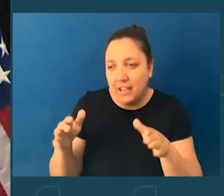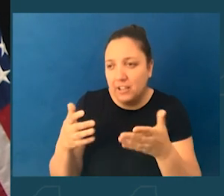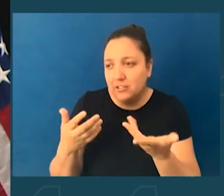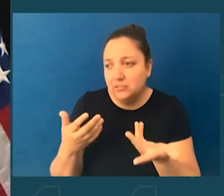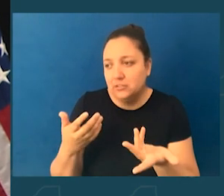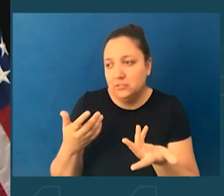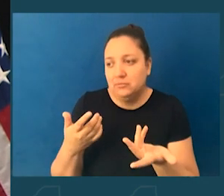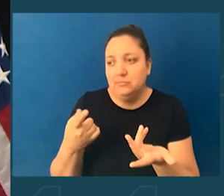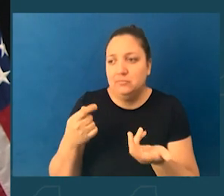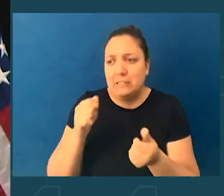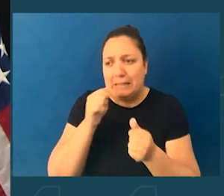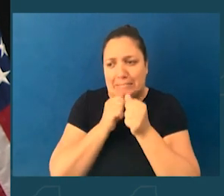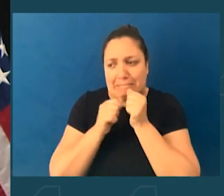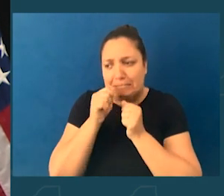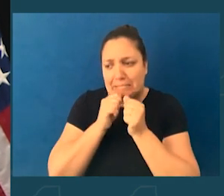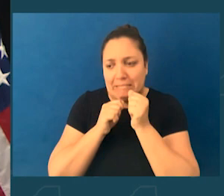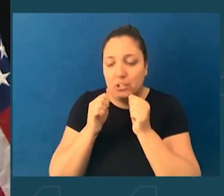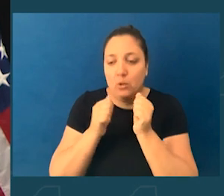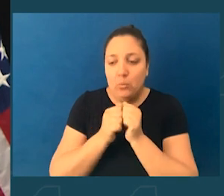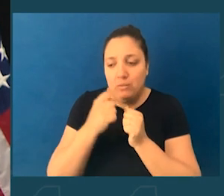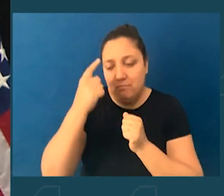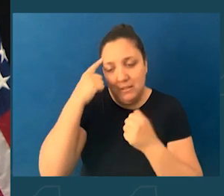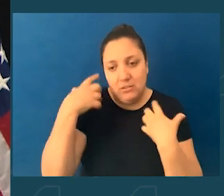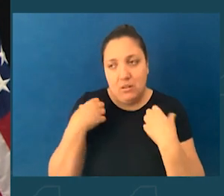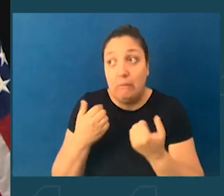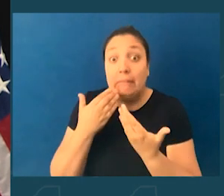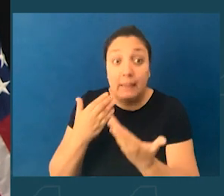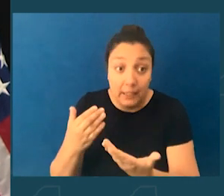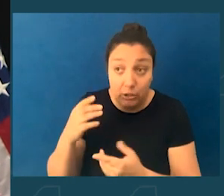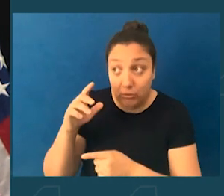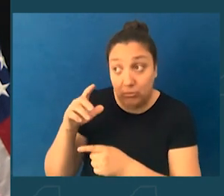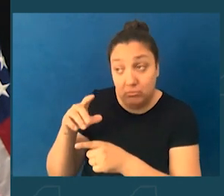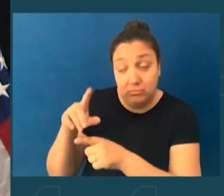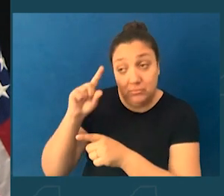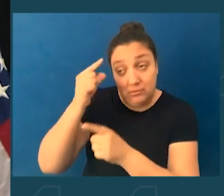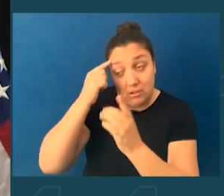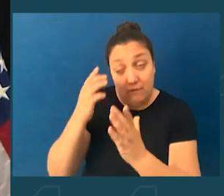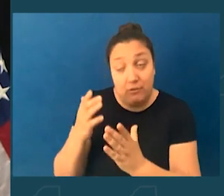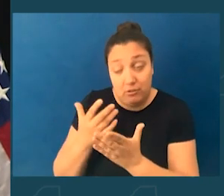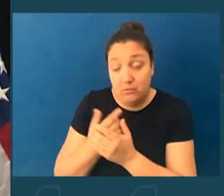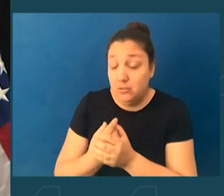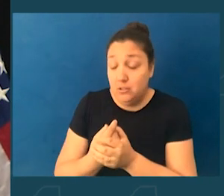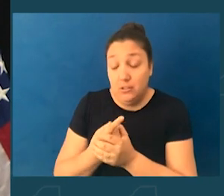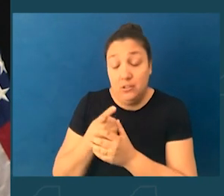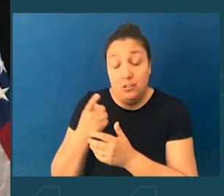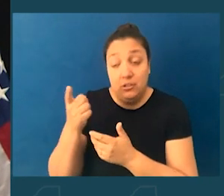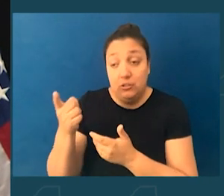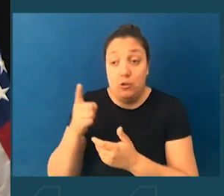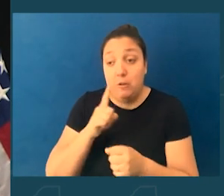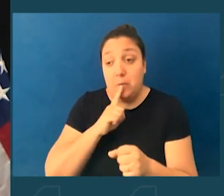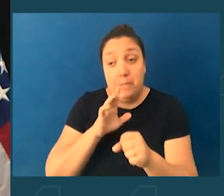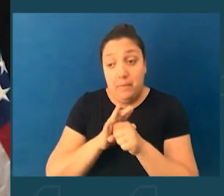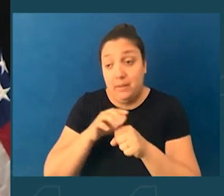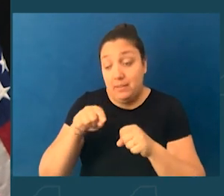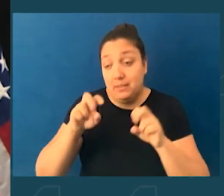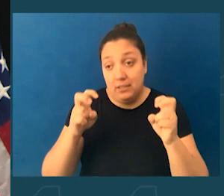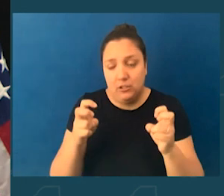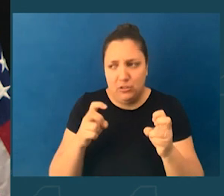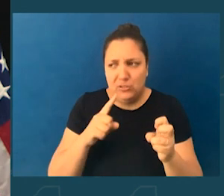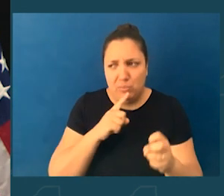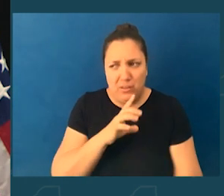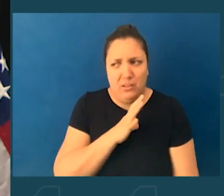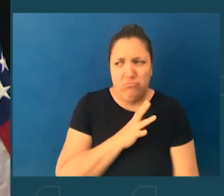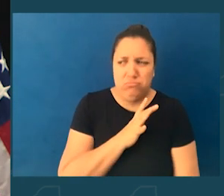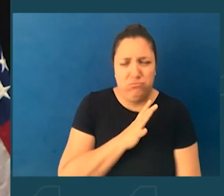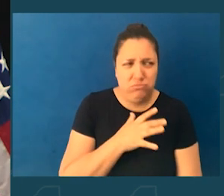words today, for your commitment to this issue. It's amazing to hear someone at your level of government speaking